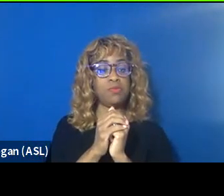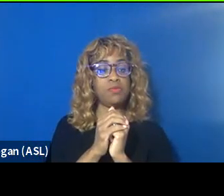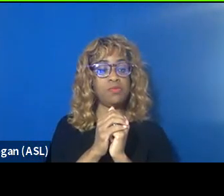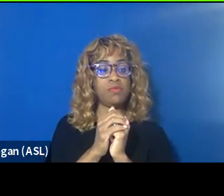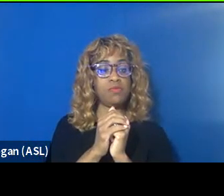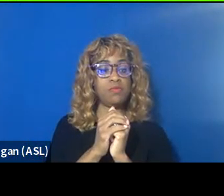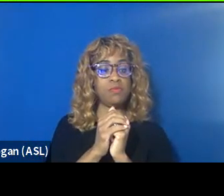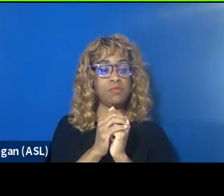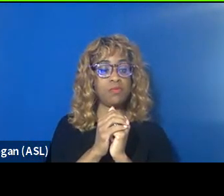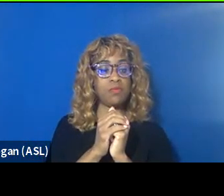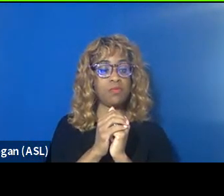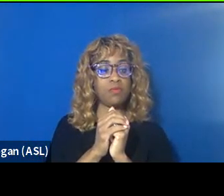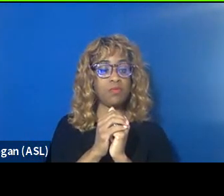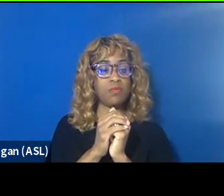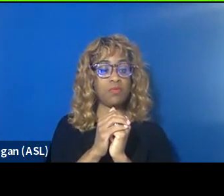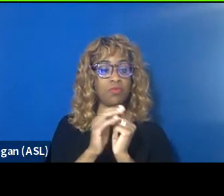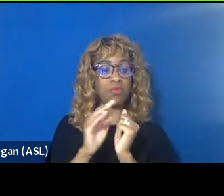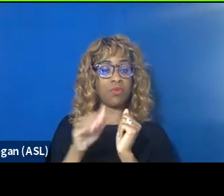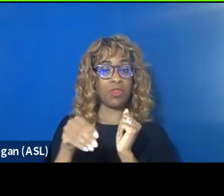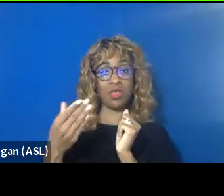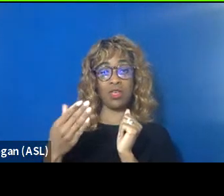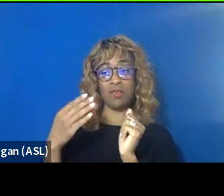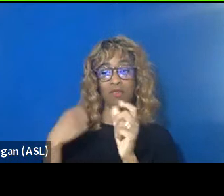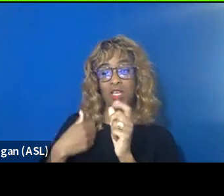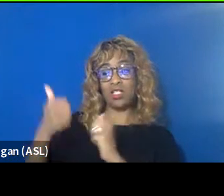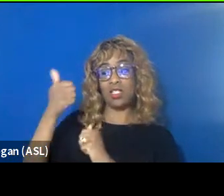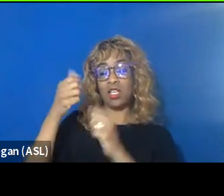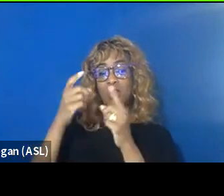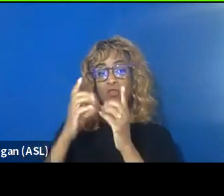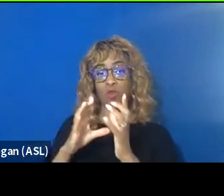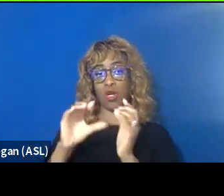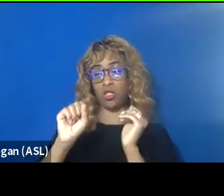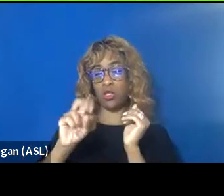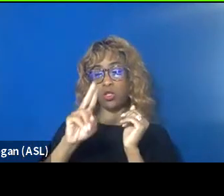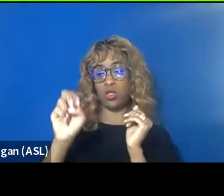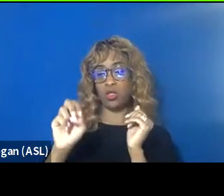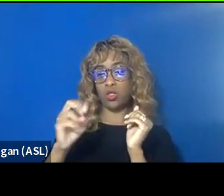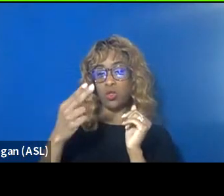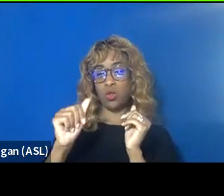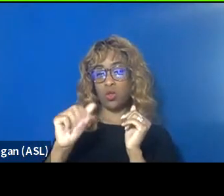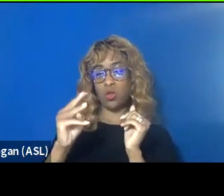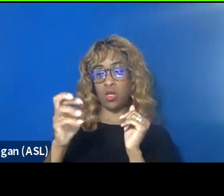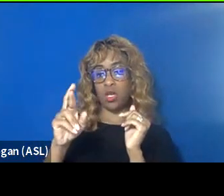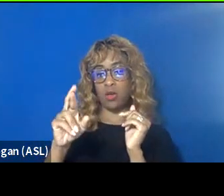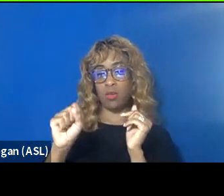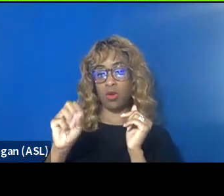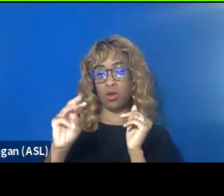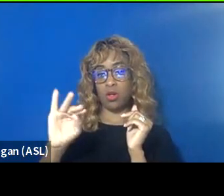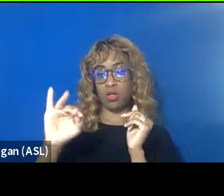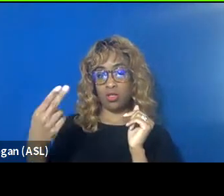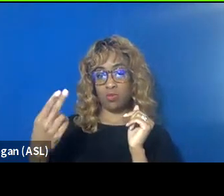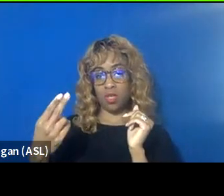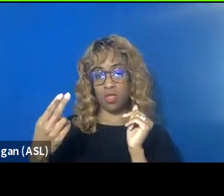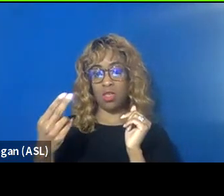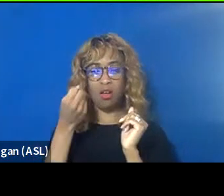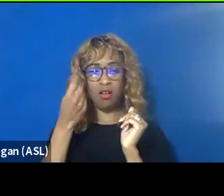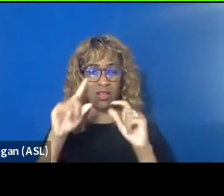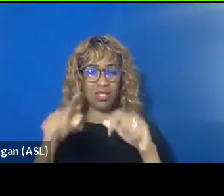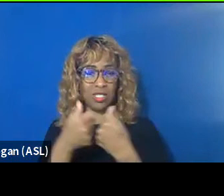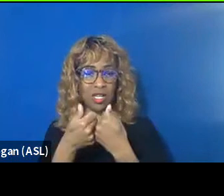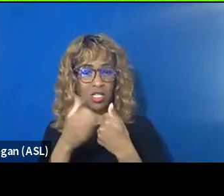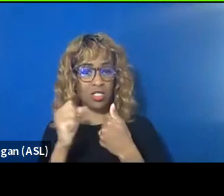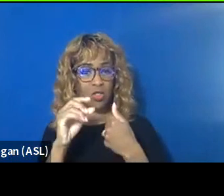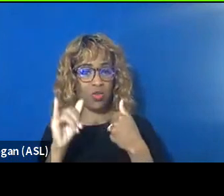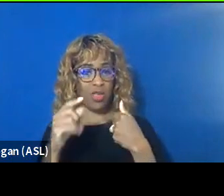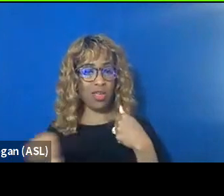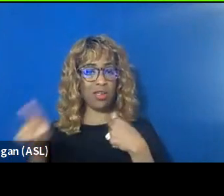our executive director, frankly, Sue Hammersmith, gives the challenges that we have to that, so that our executive